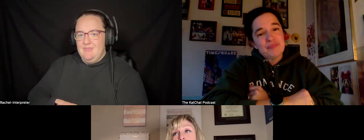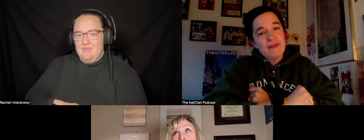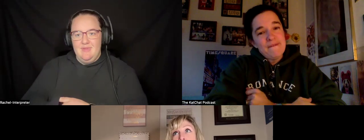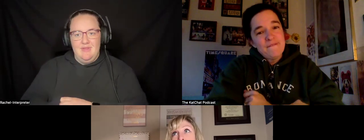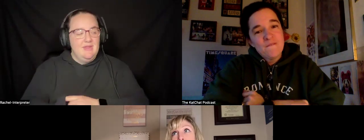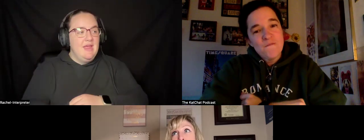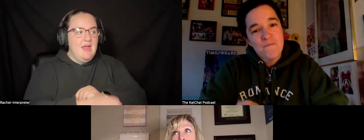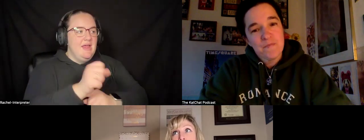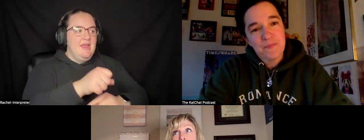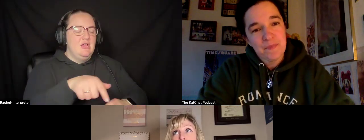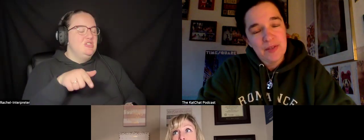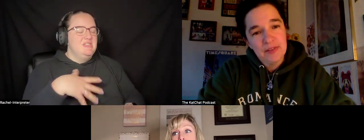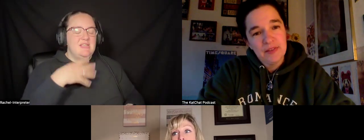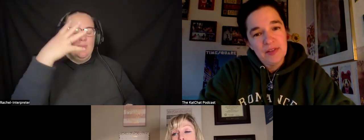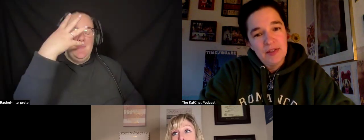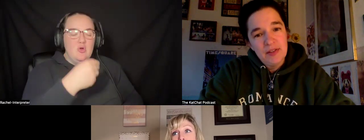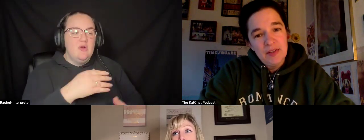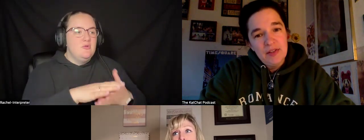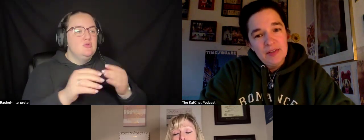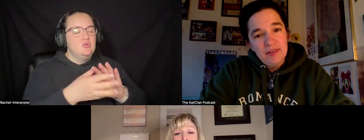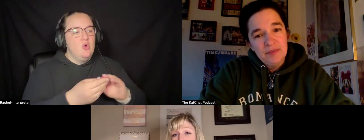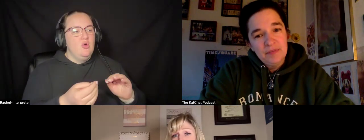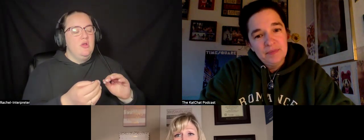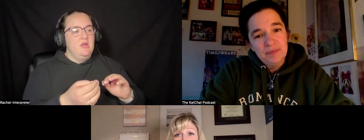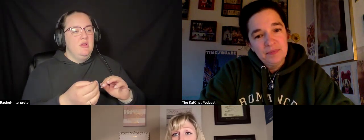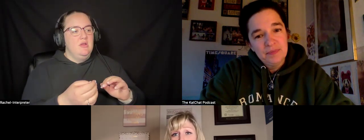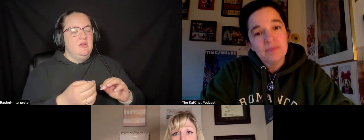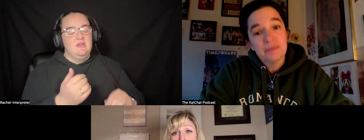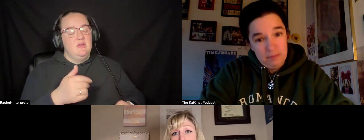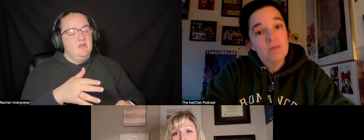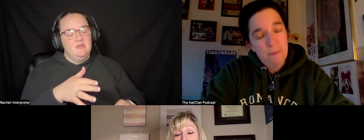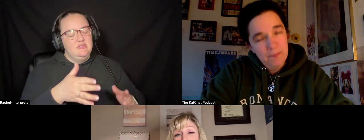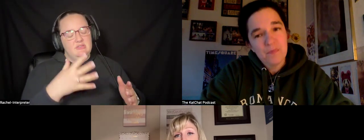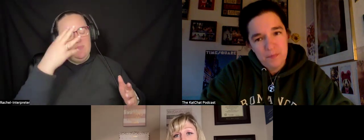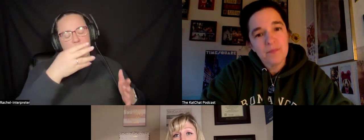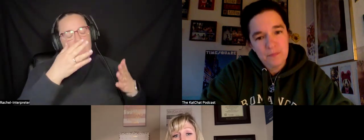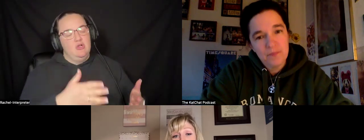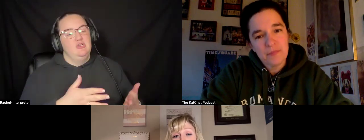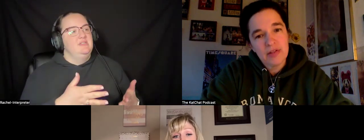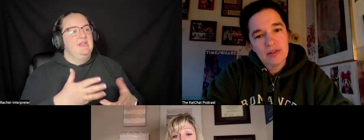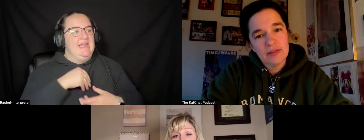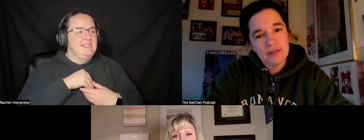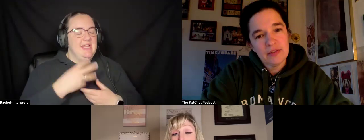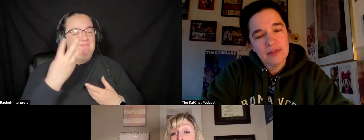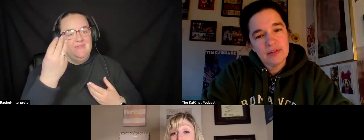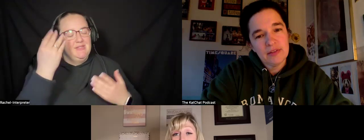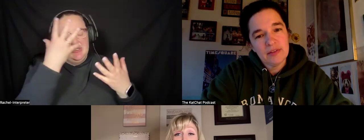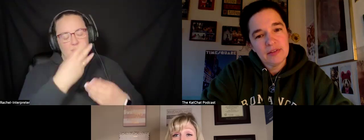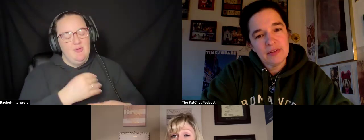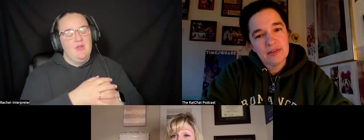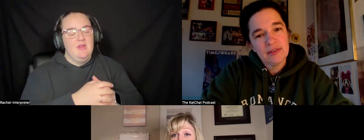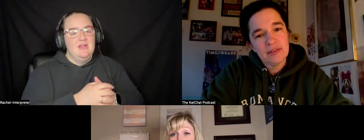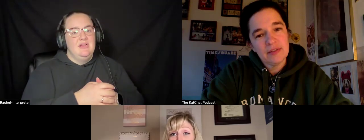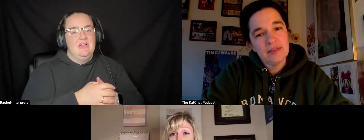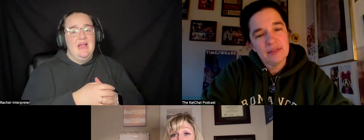Yeah, she just has a beautiful story, and she's just such a beautiful person inside and out. And so I'm happy